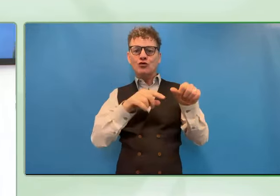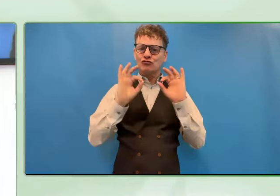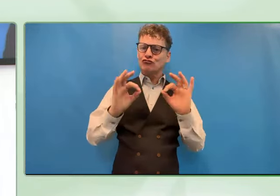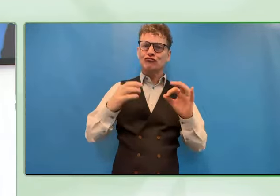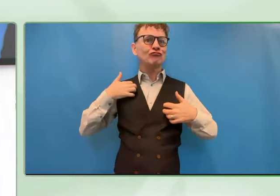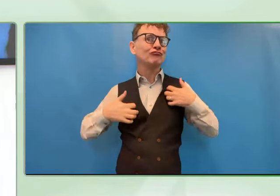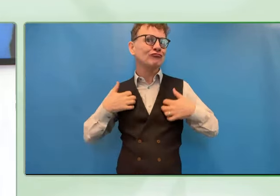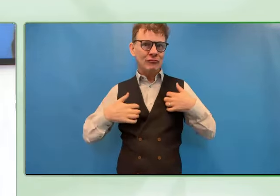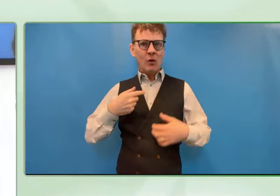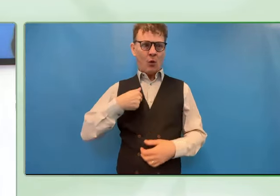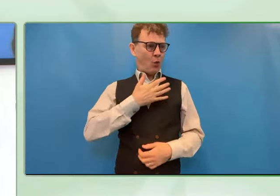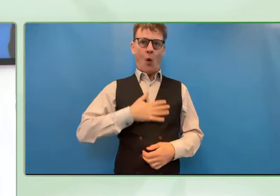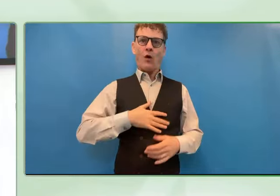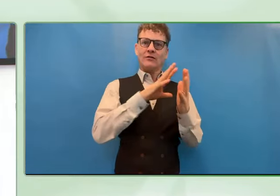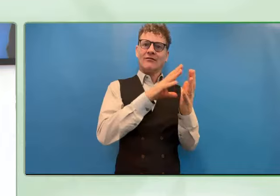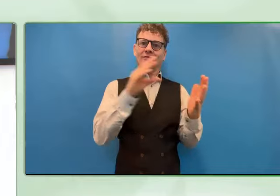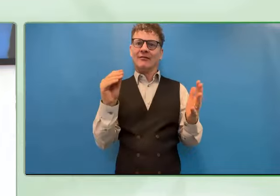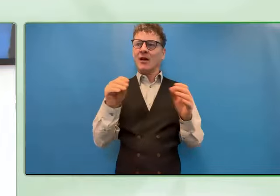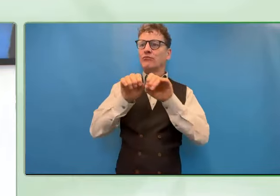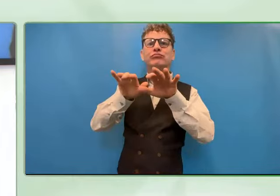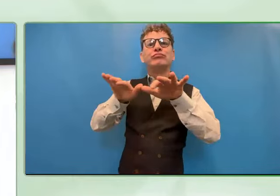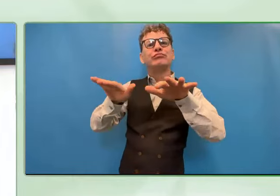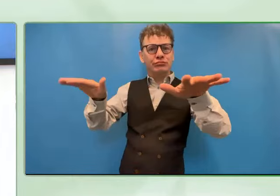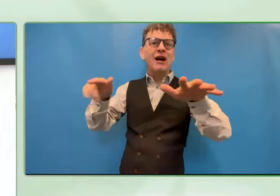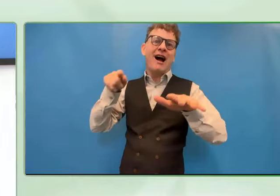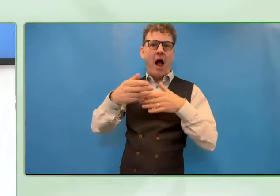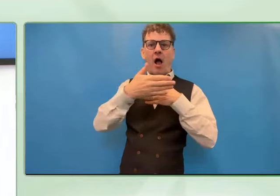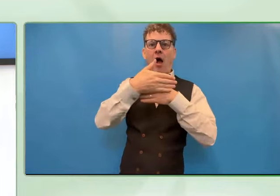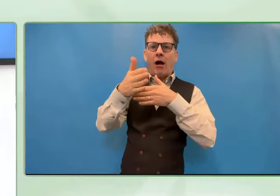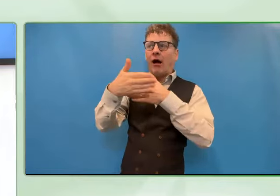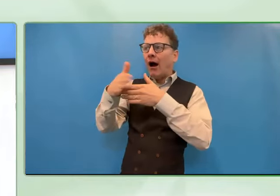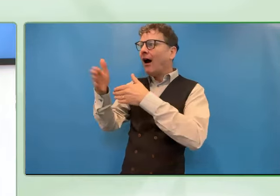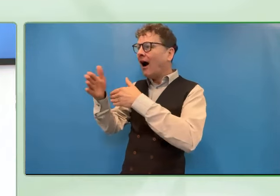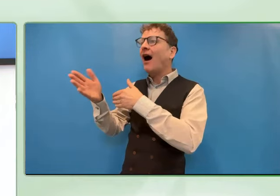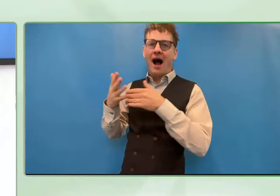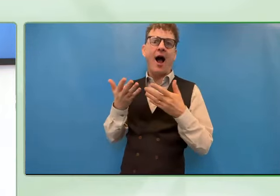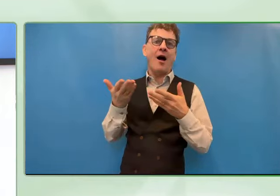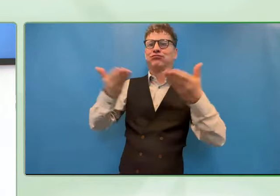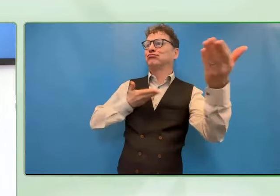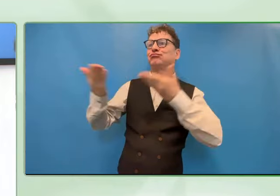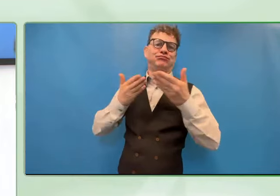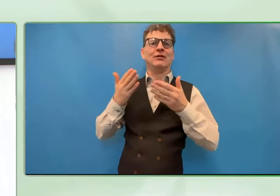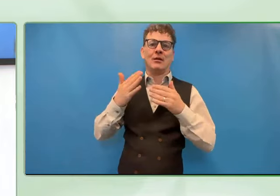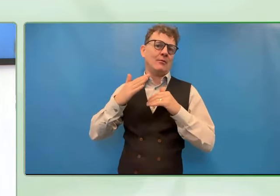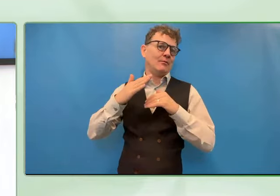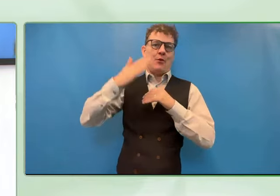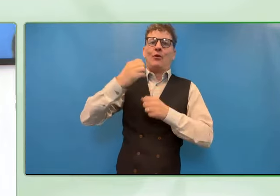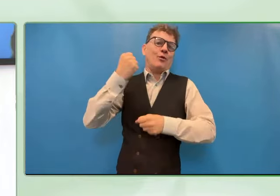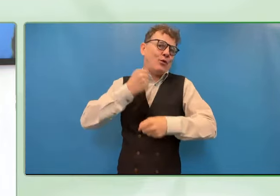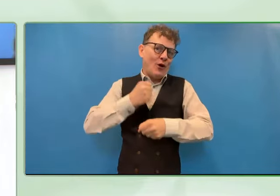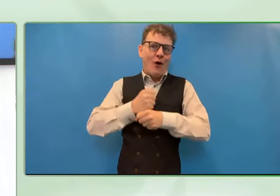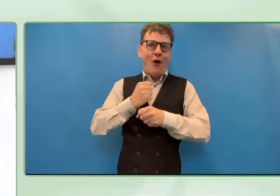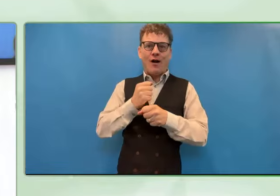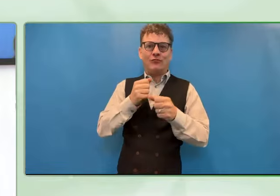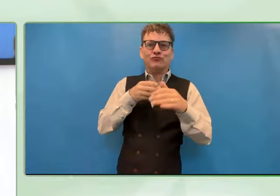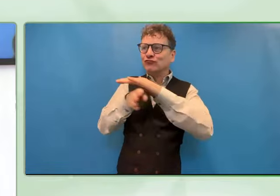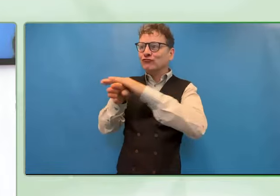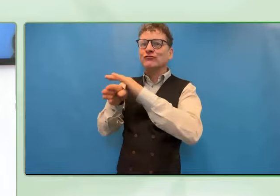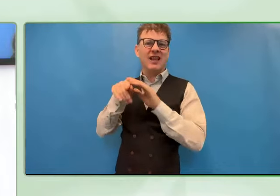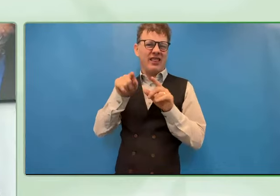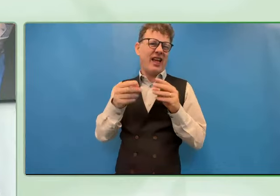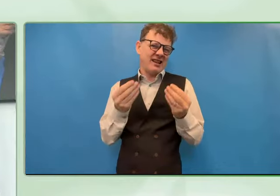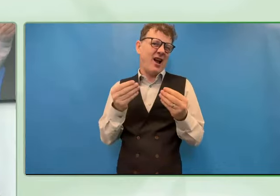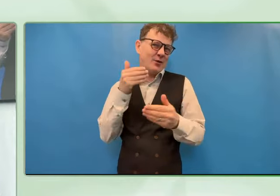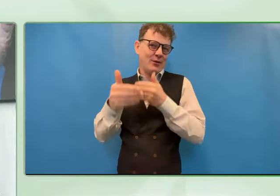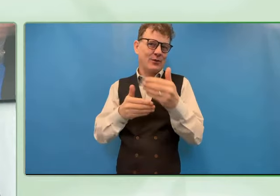it? And that really opened doorways for us to get more business and to make more places accessible, and that's how we've been going about it. This is so,